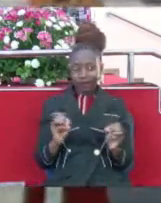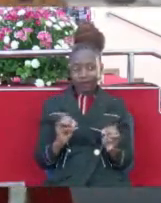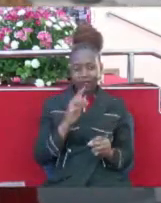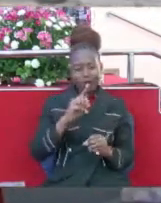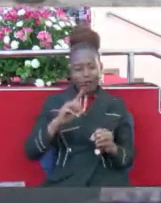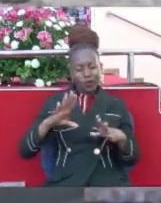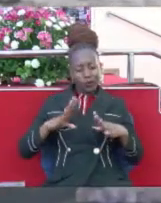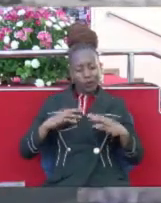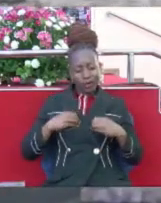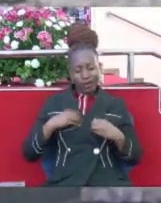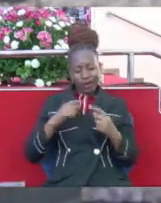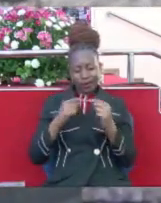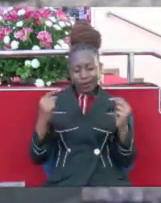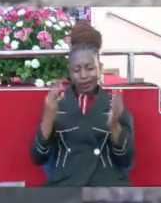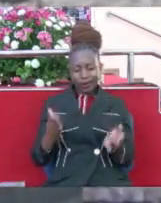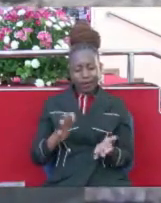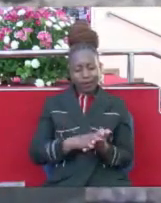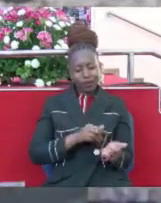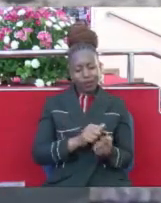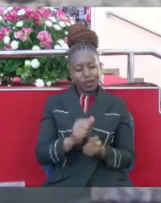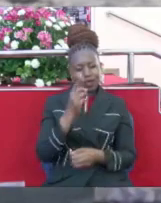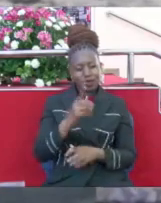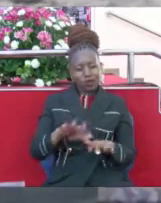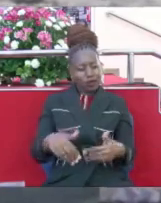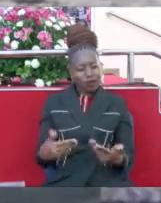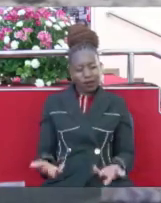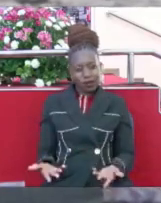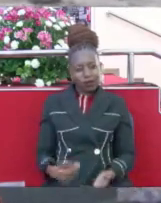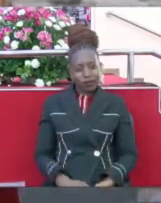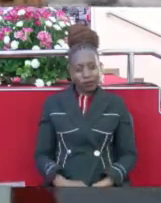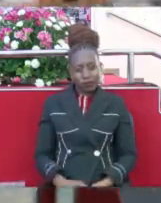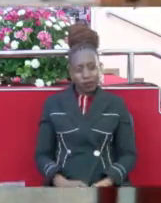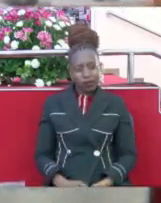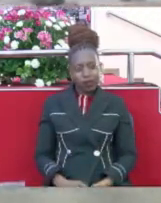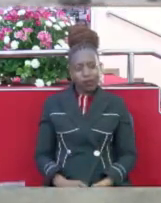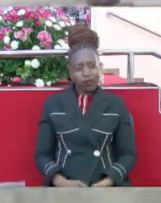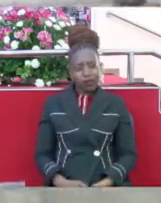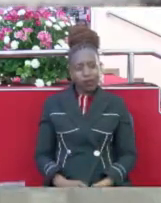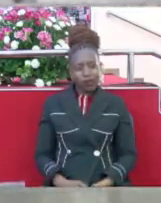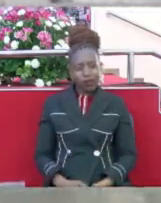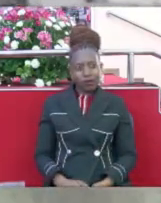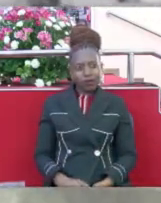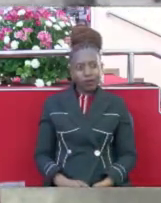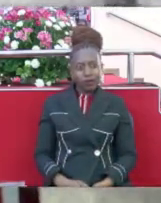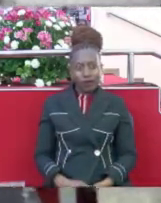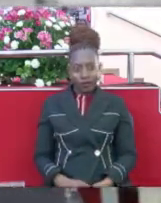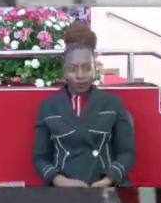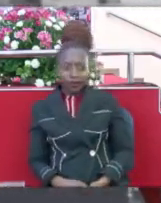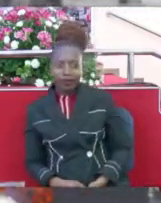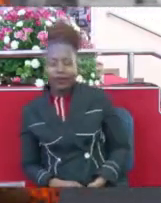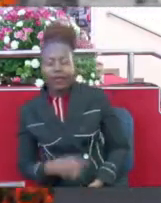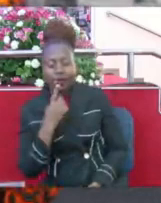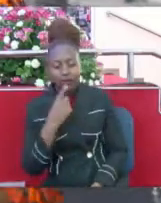homeless enemy to torment you? Je, mbona mwachilie adui hana makao? If I were you, I would arise and say, devil, it is time